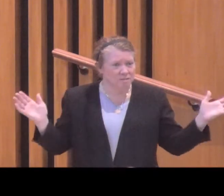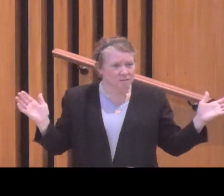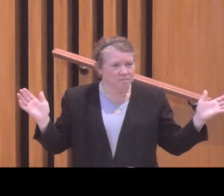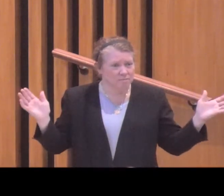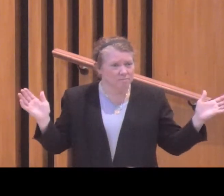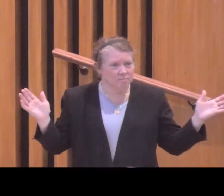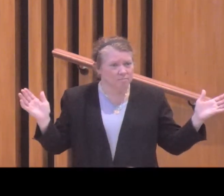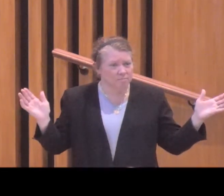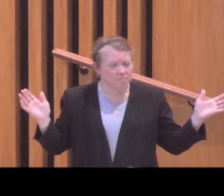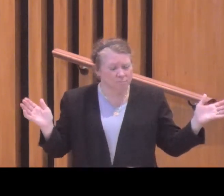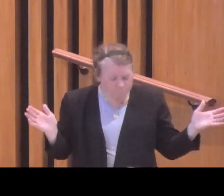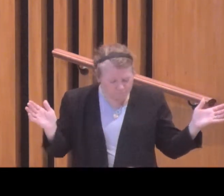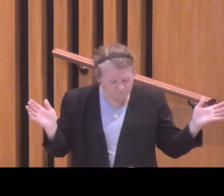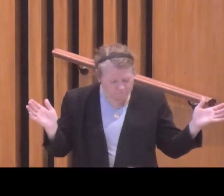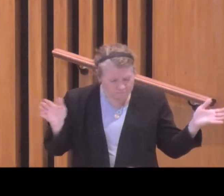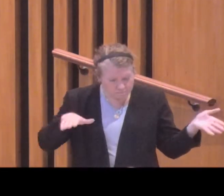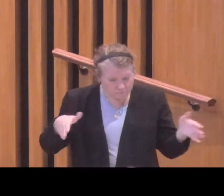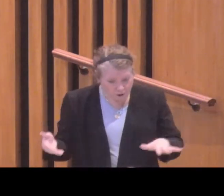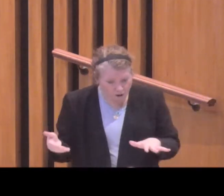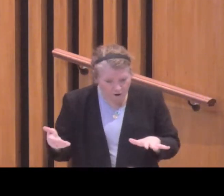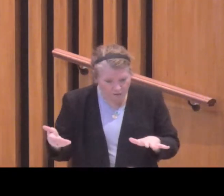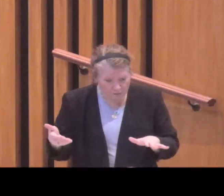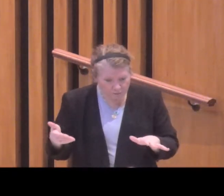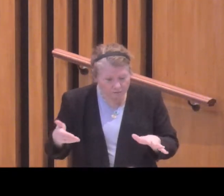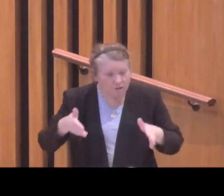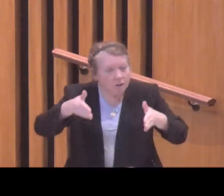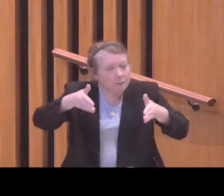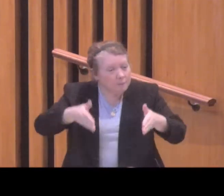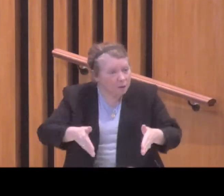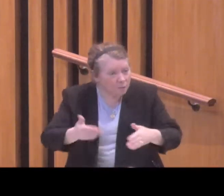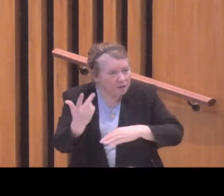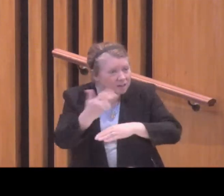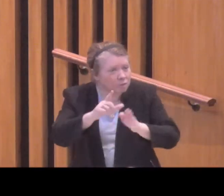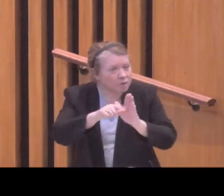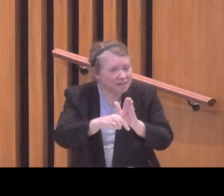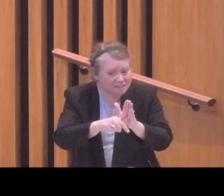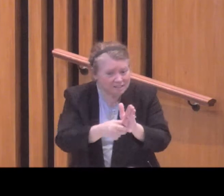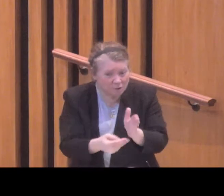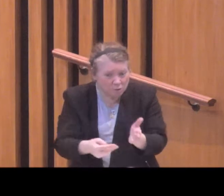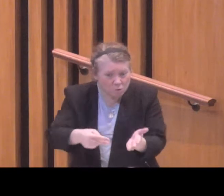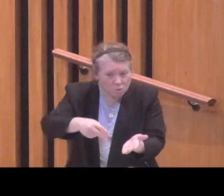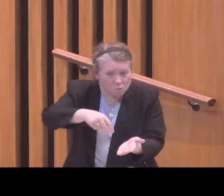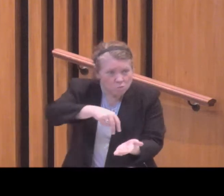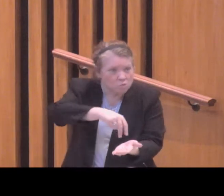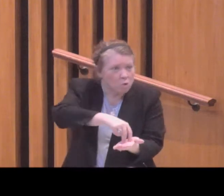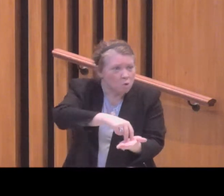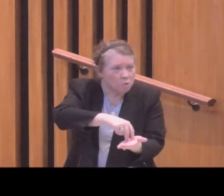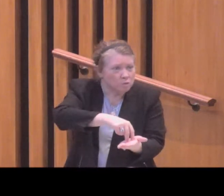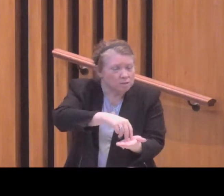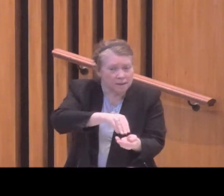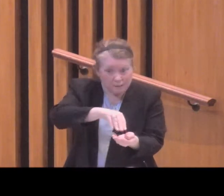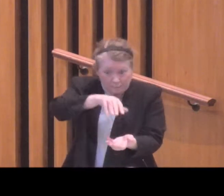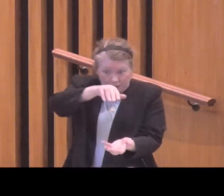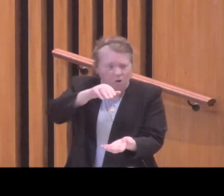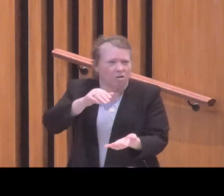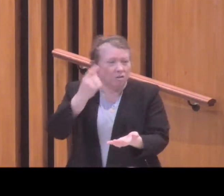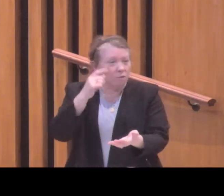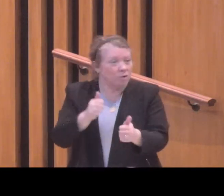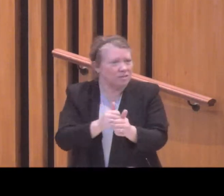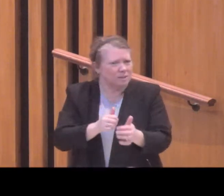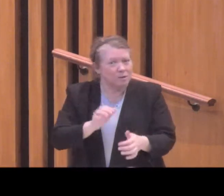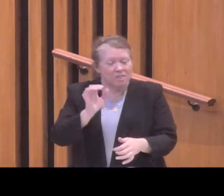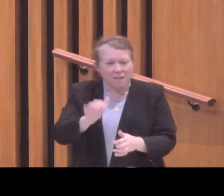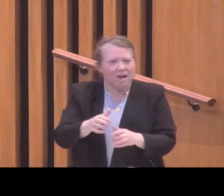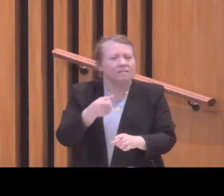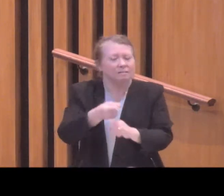on the third day rose again and appeared to the disciples, only then could they